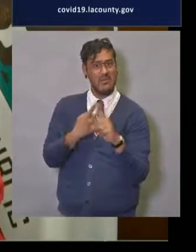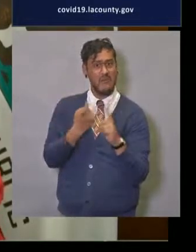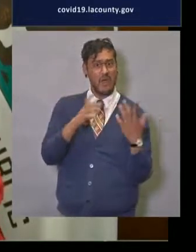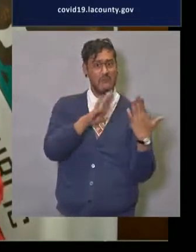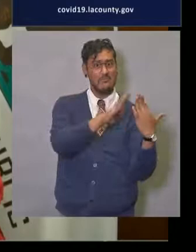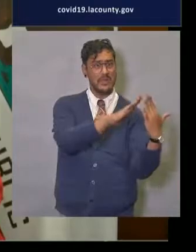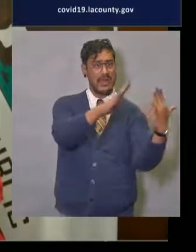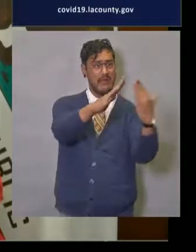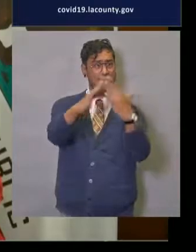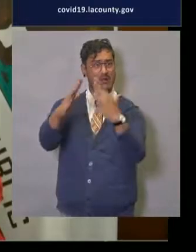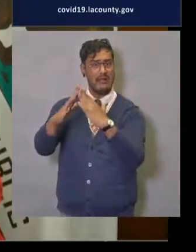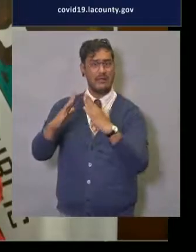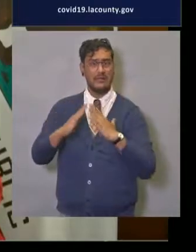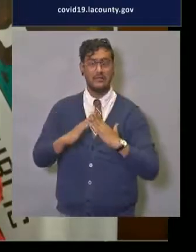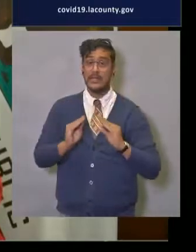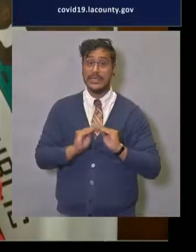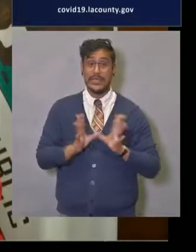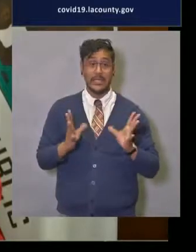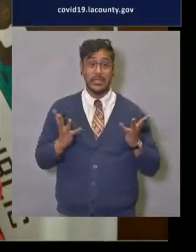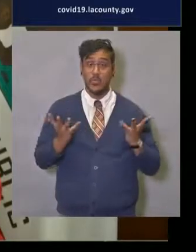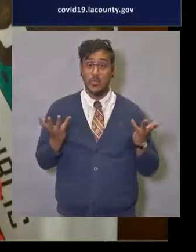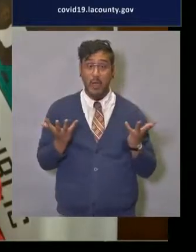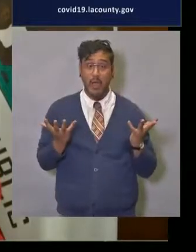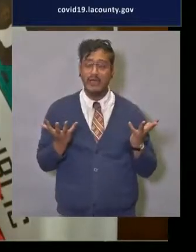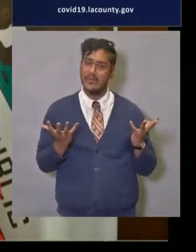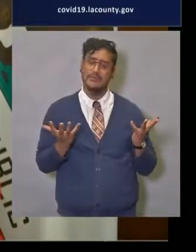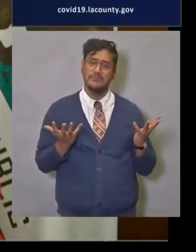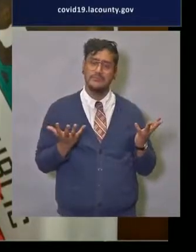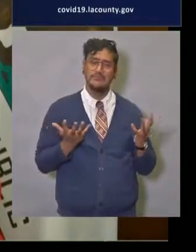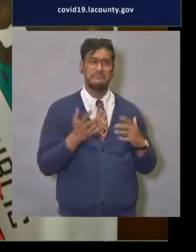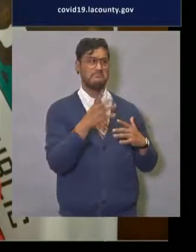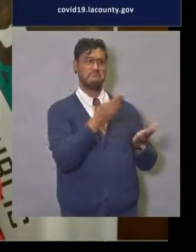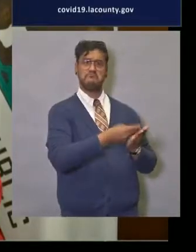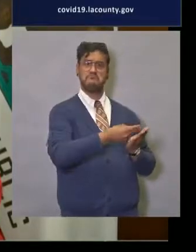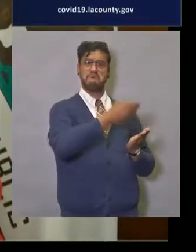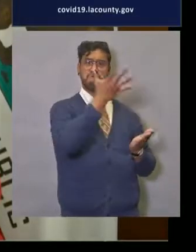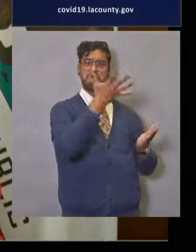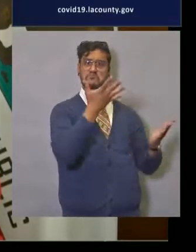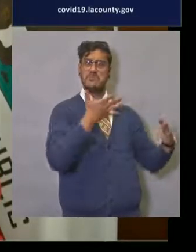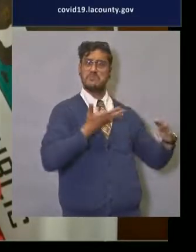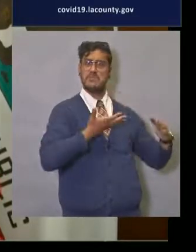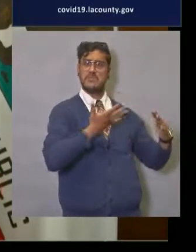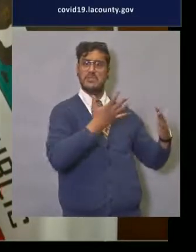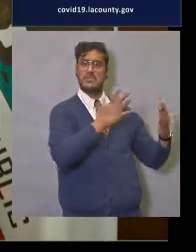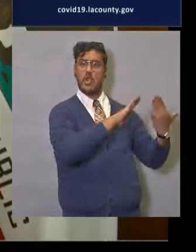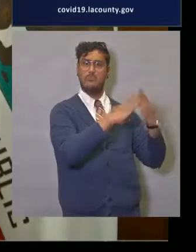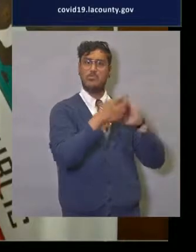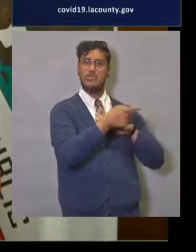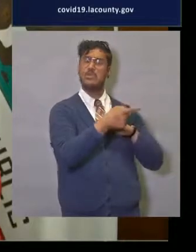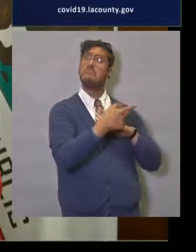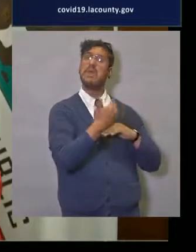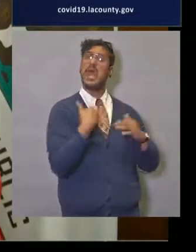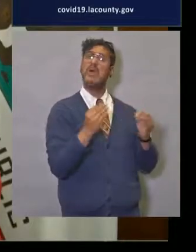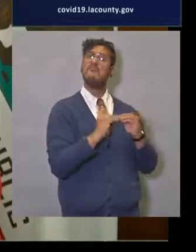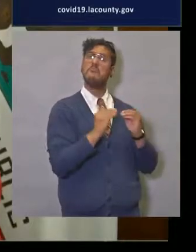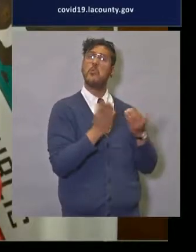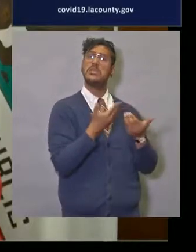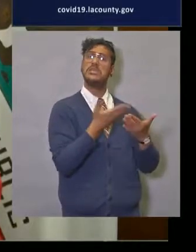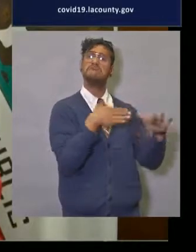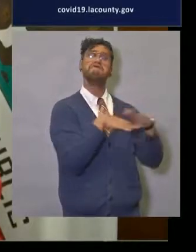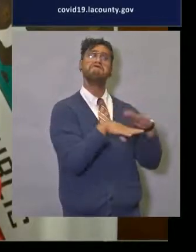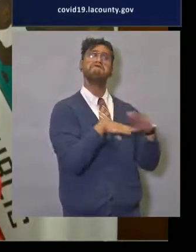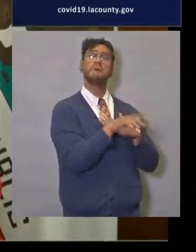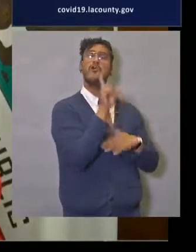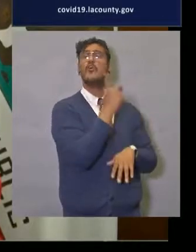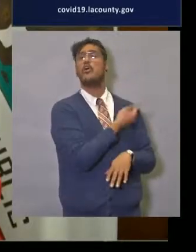it's clear that our most affluent communities have greater access than those who need it the most. For example, in my district